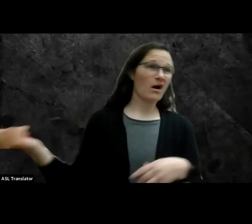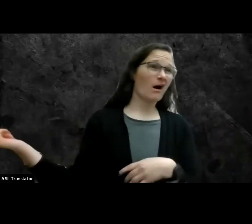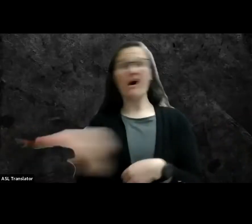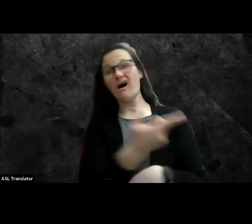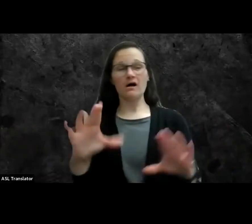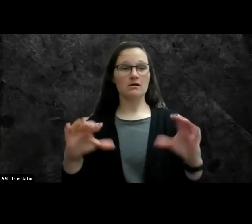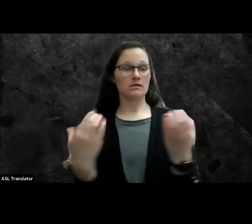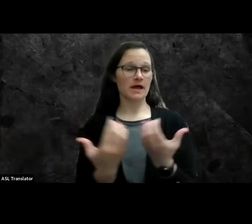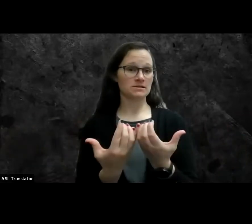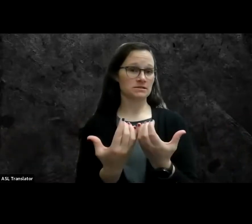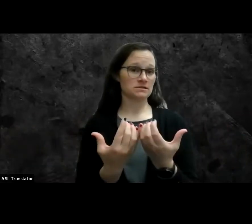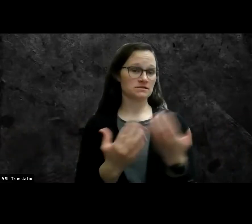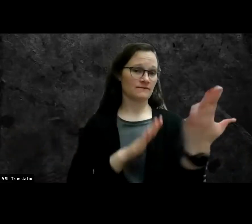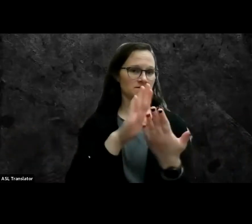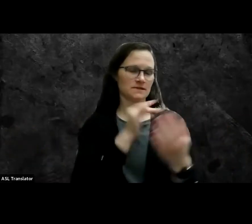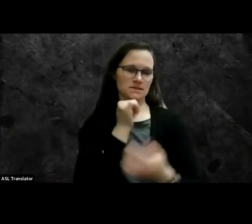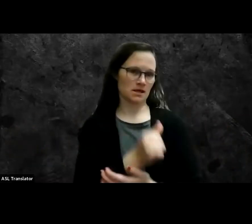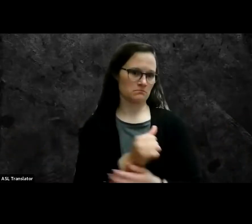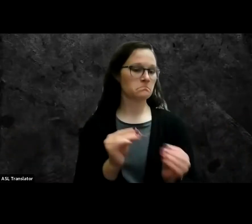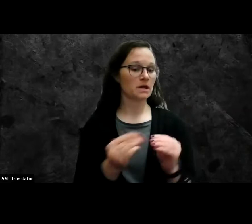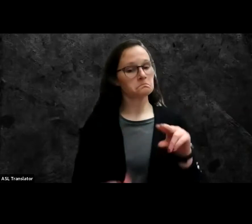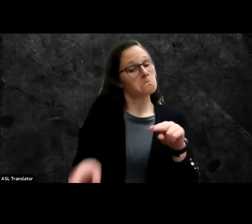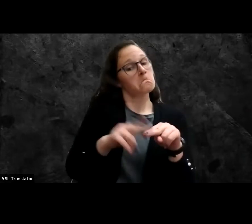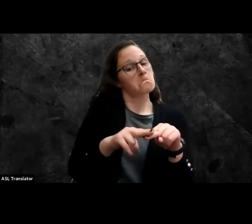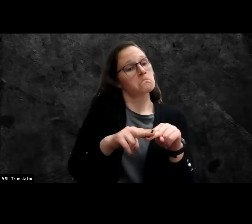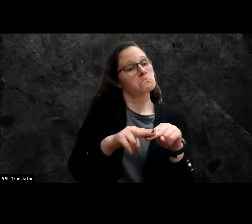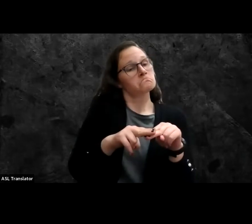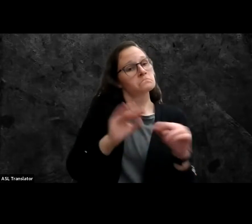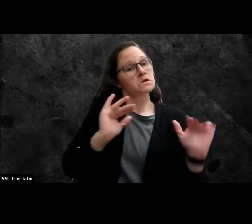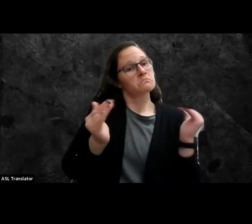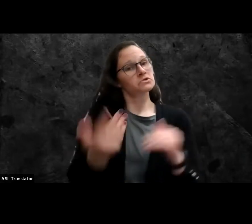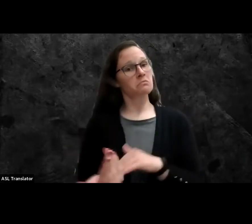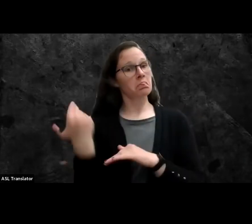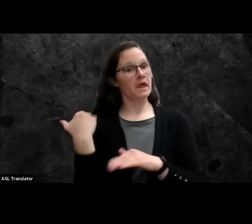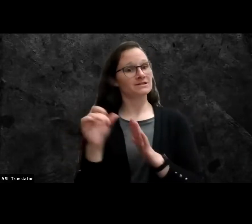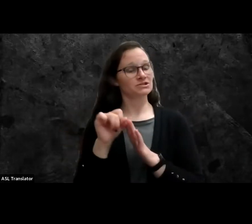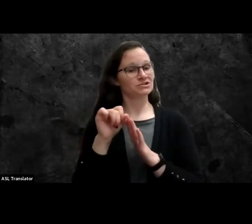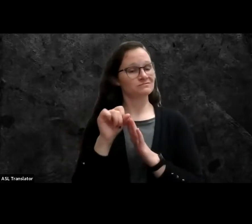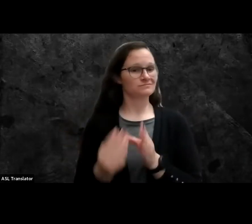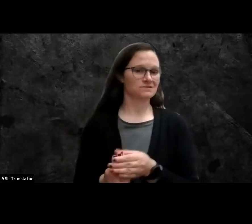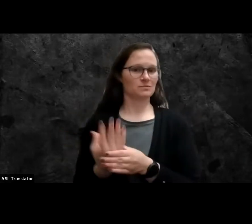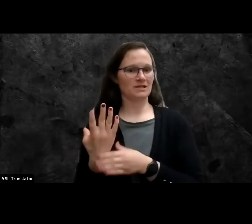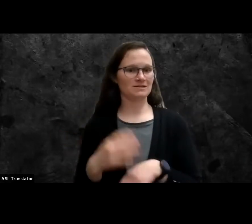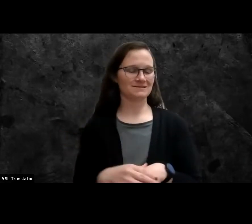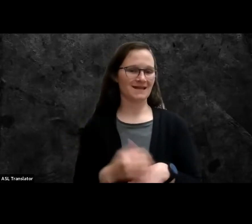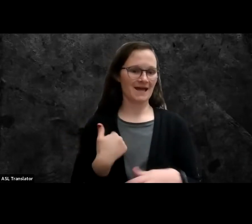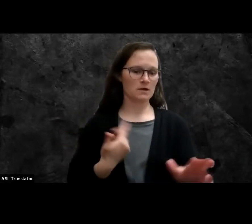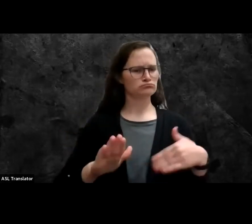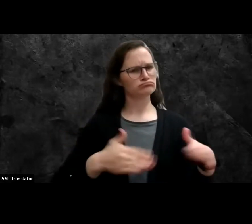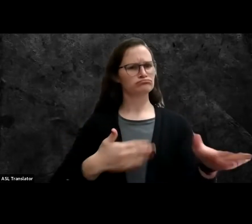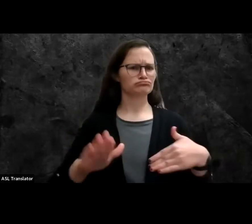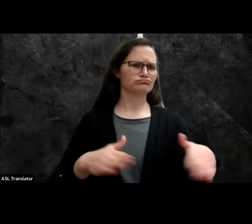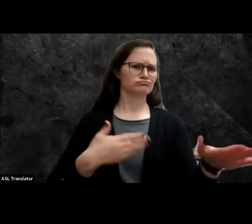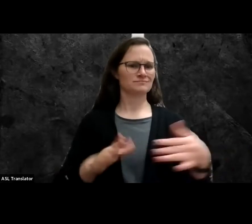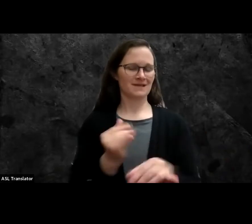than we did last spring, which is when it was only 12%. I'm here on campus today, and as usual, I walk around the campus, and it's